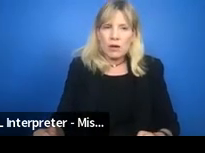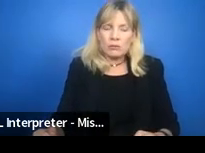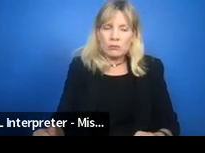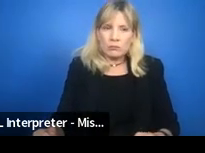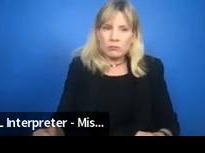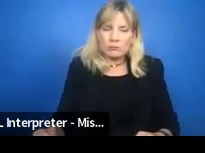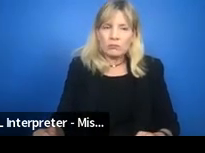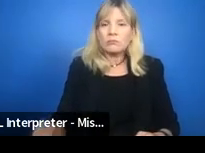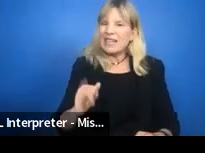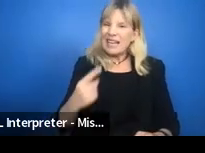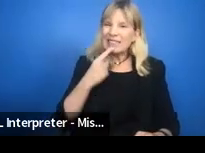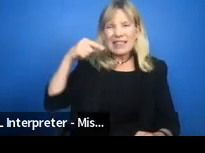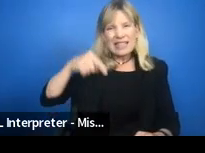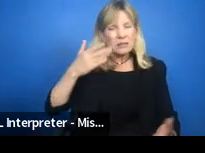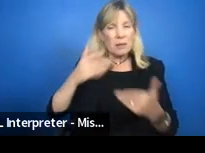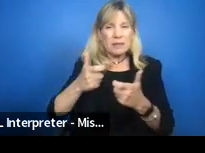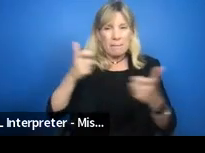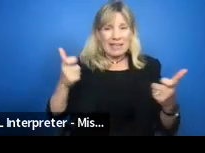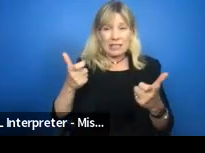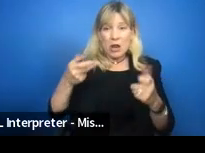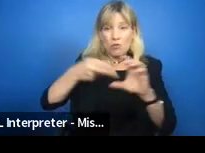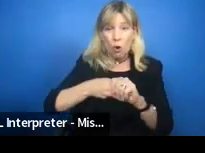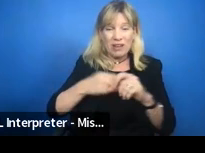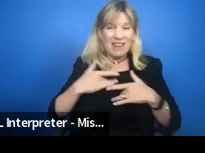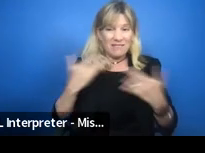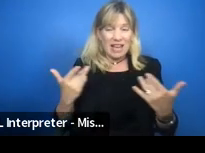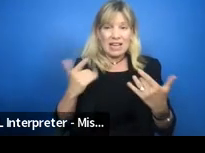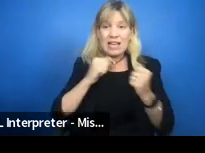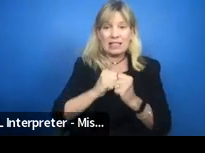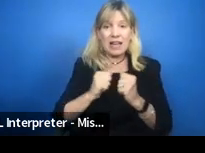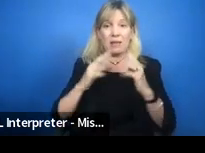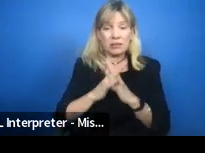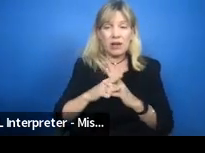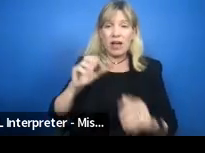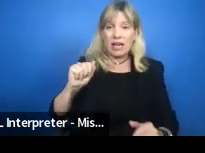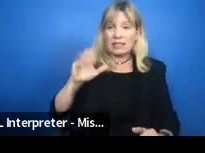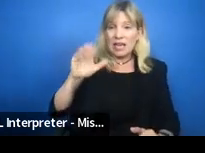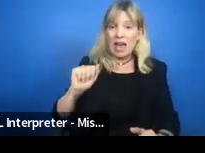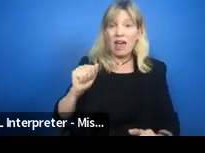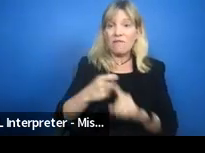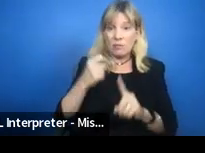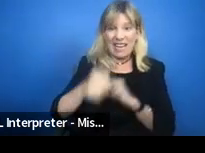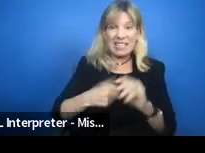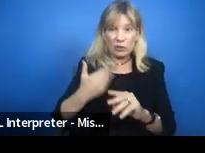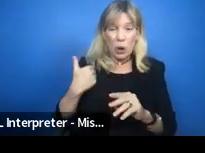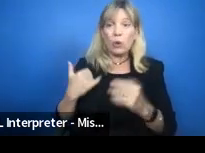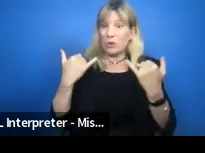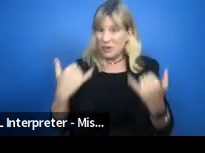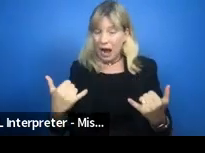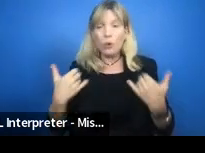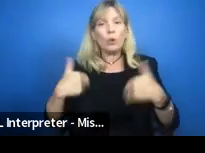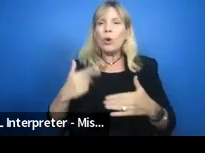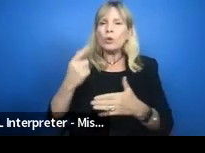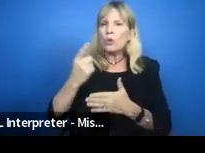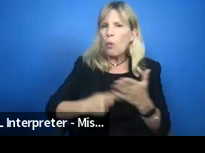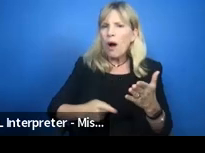So as I said, this is maybe the biggest enrollment event since the implementation of the ACA over 10 years ago. So what exactly is that